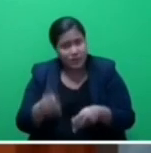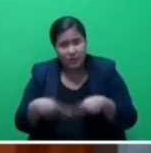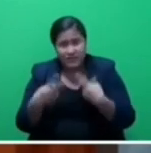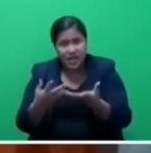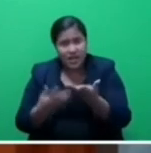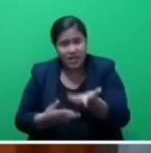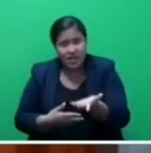death of a young lady.